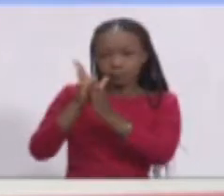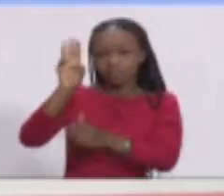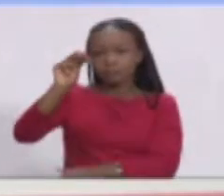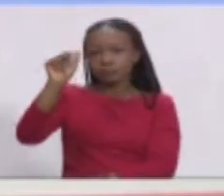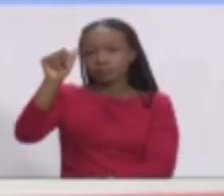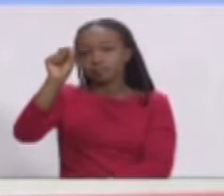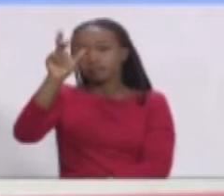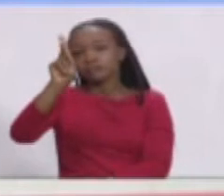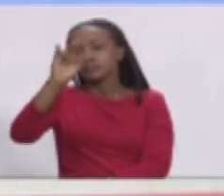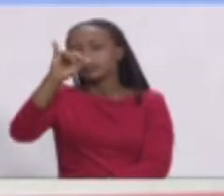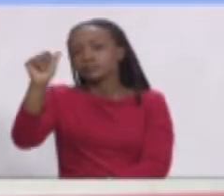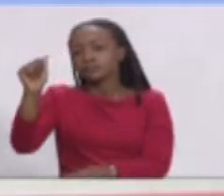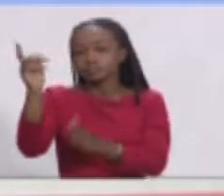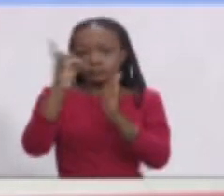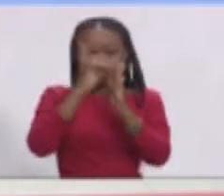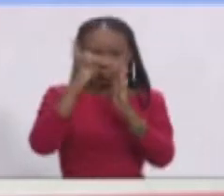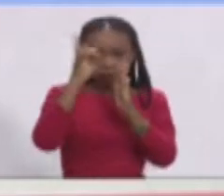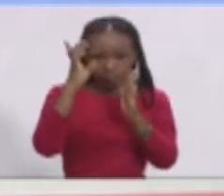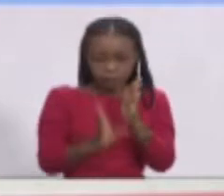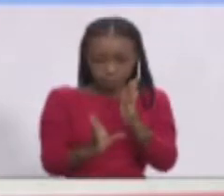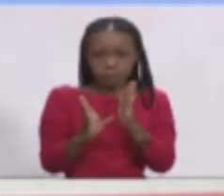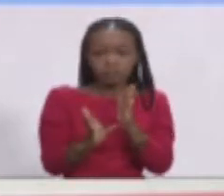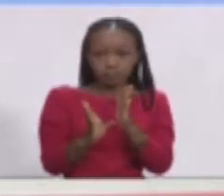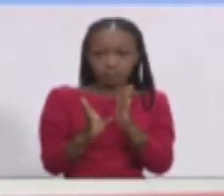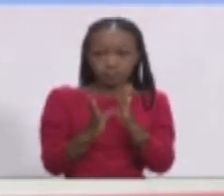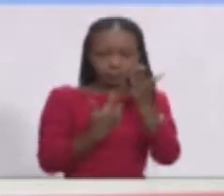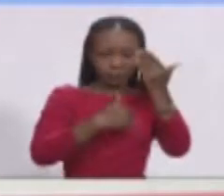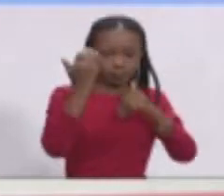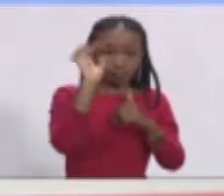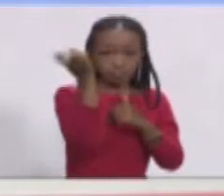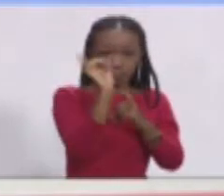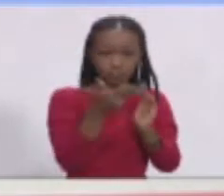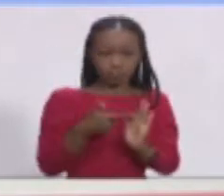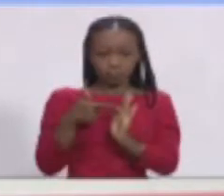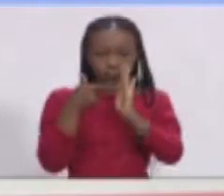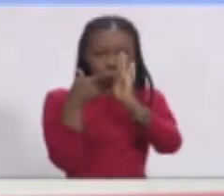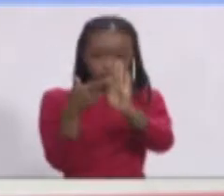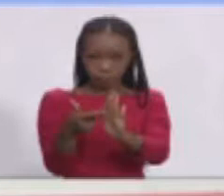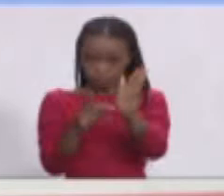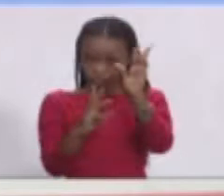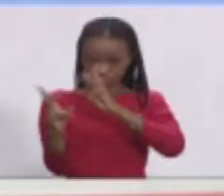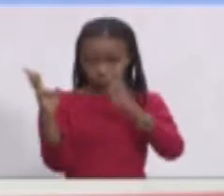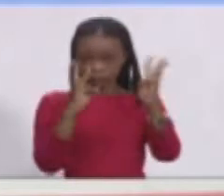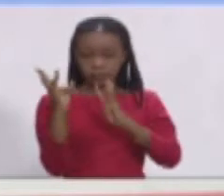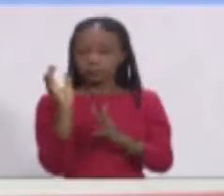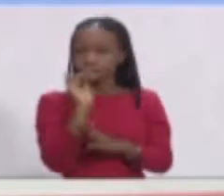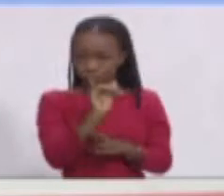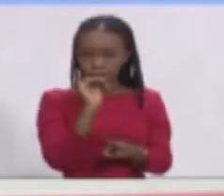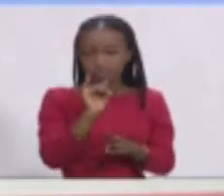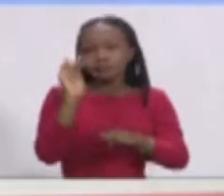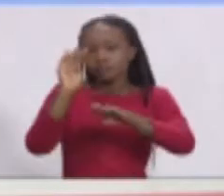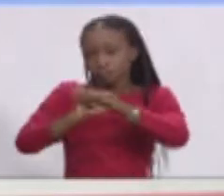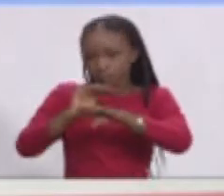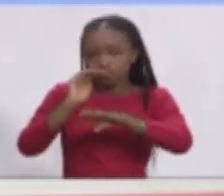a virologist at the University of Nairobi. And of course, he just puts into perspective whether this curfew is